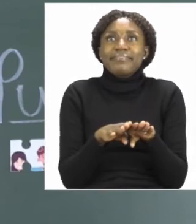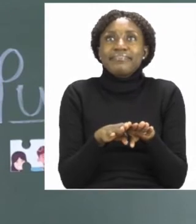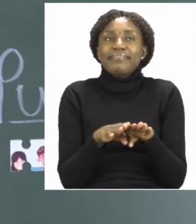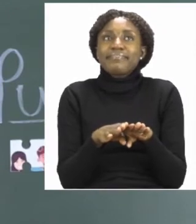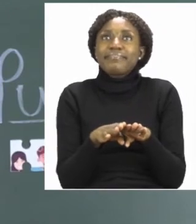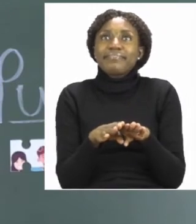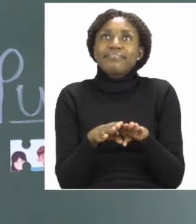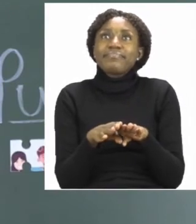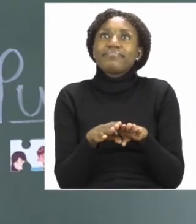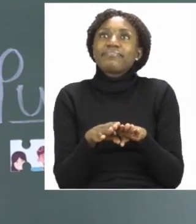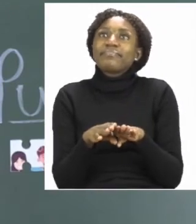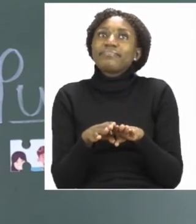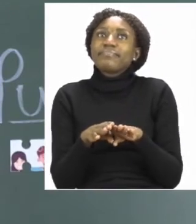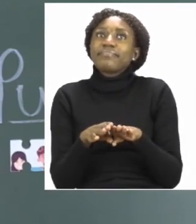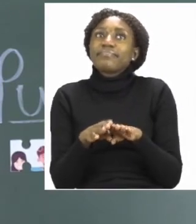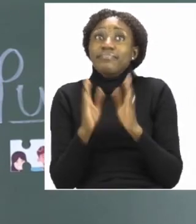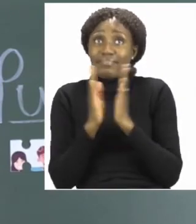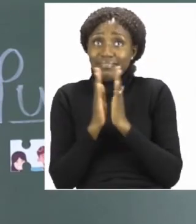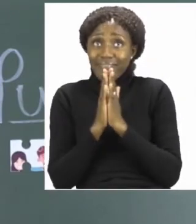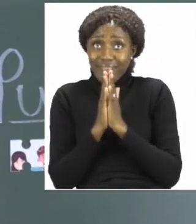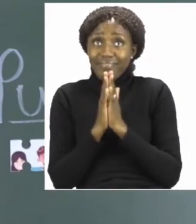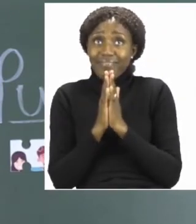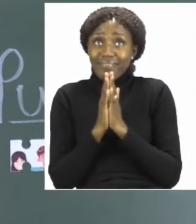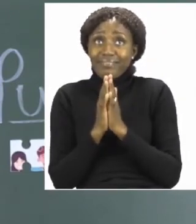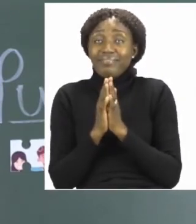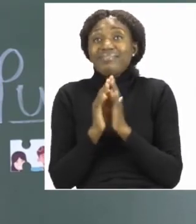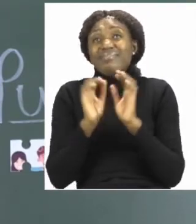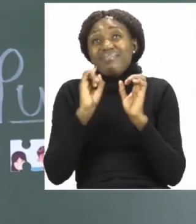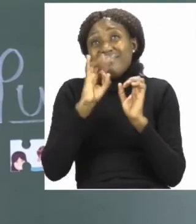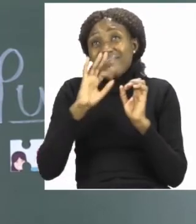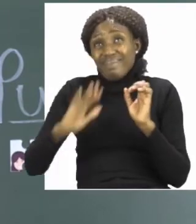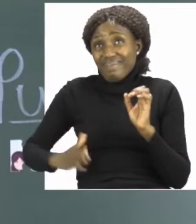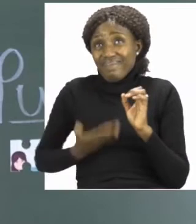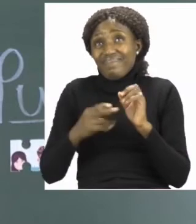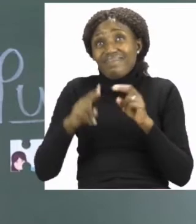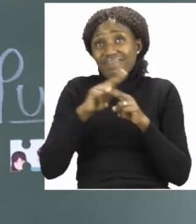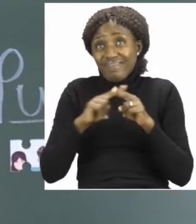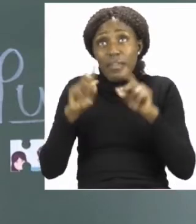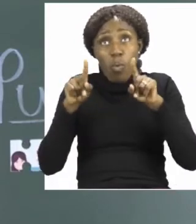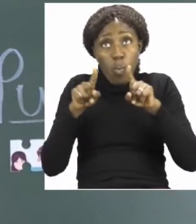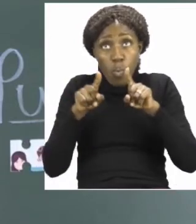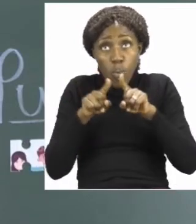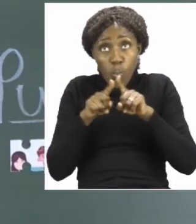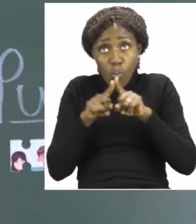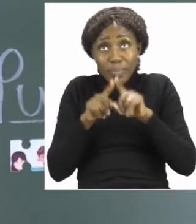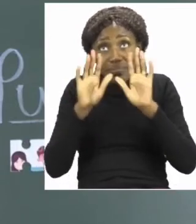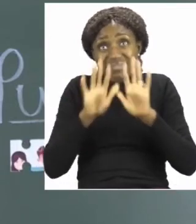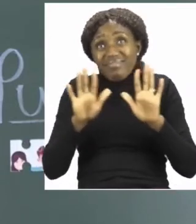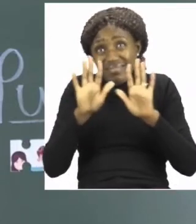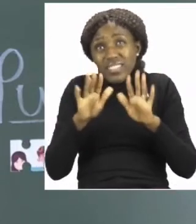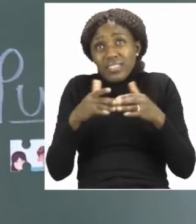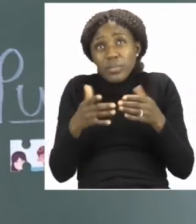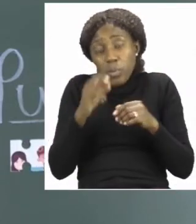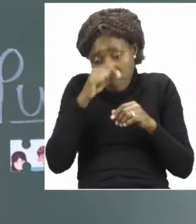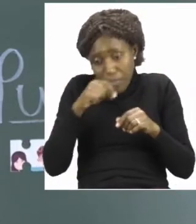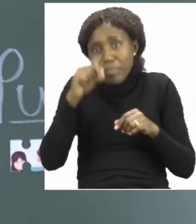so you can now use the same way to draw your patterns as